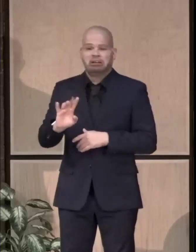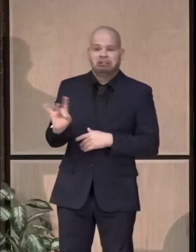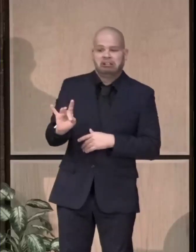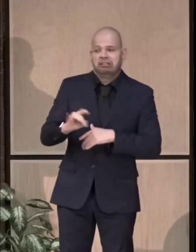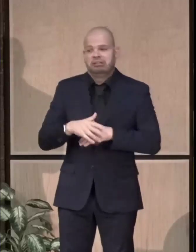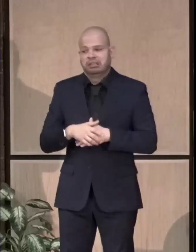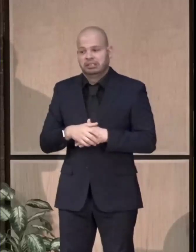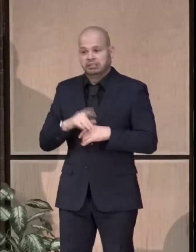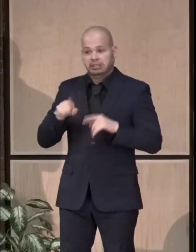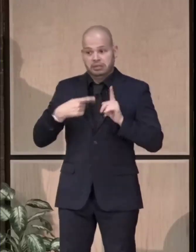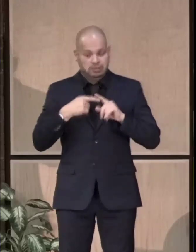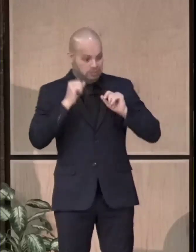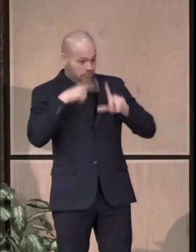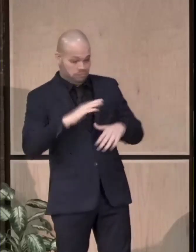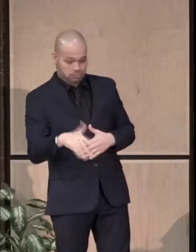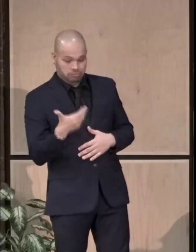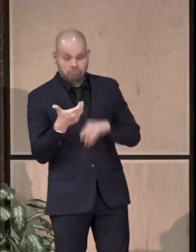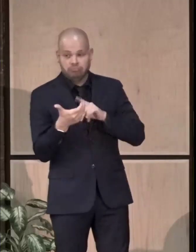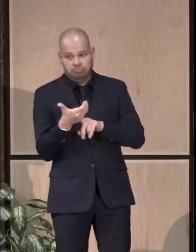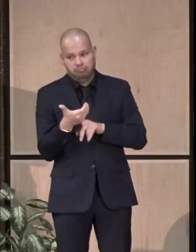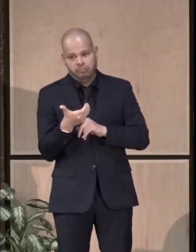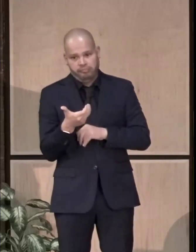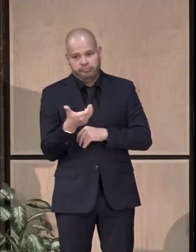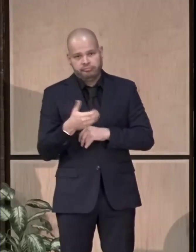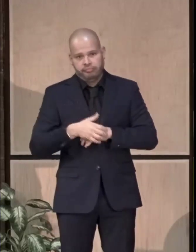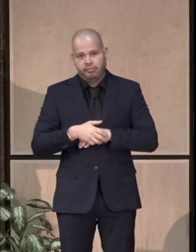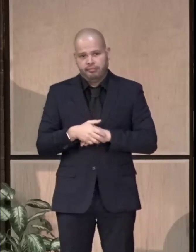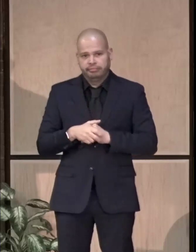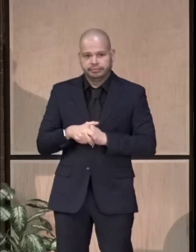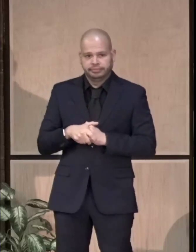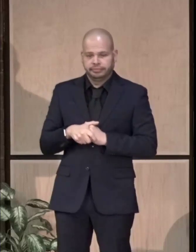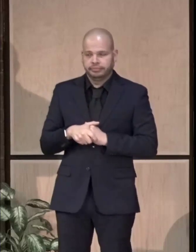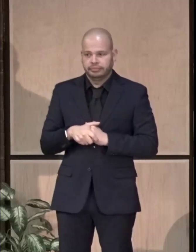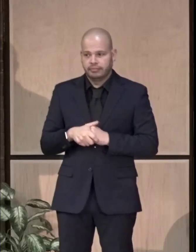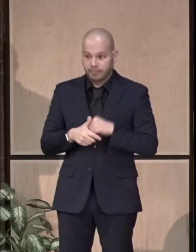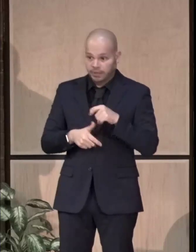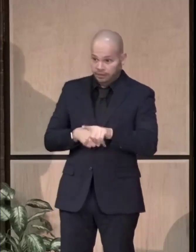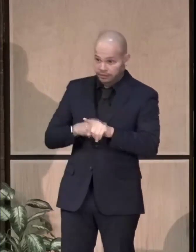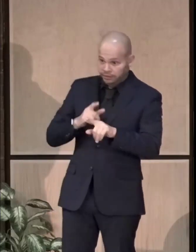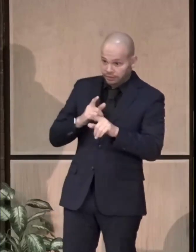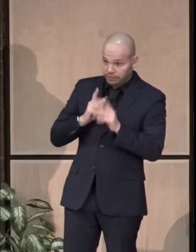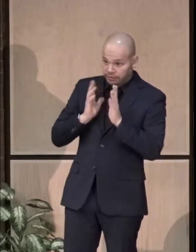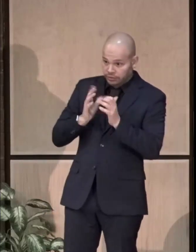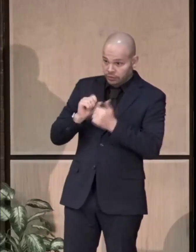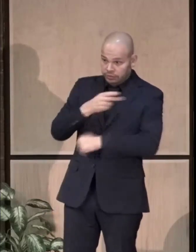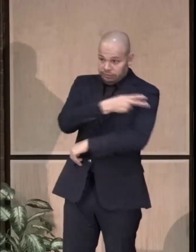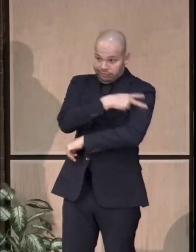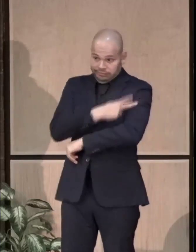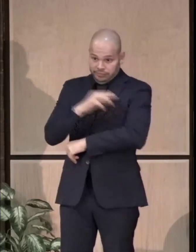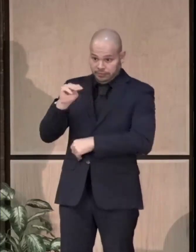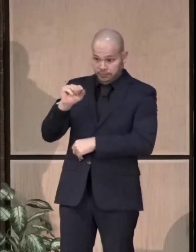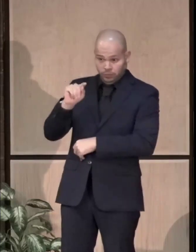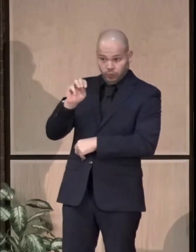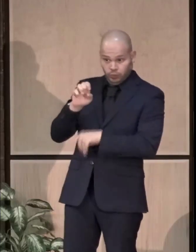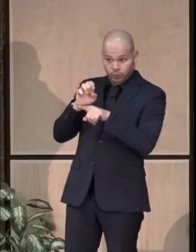sir. Okay. And you talked to Sergeant Moe? Yes, sir. Okay.